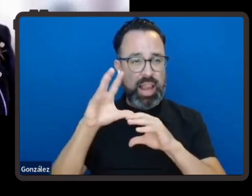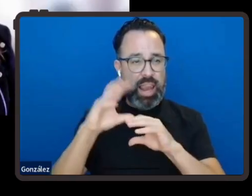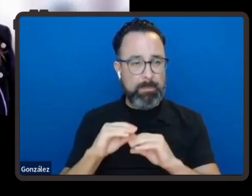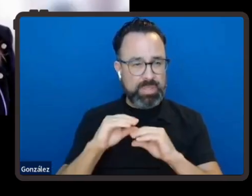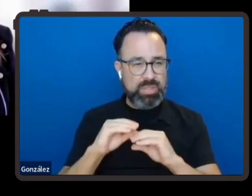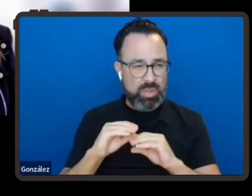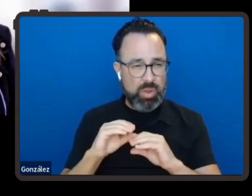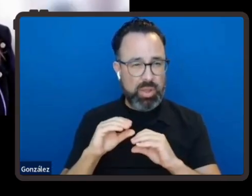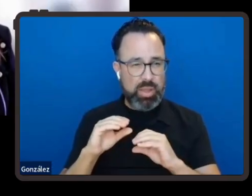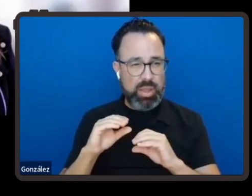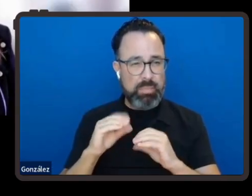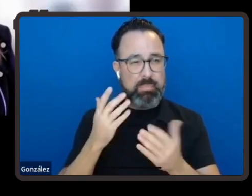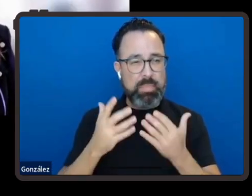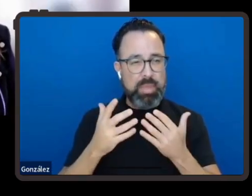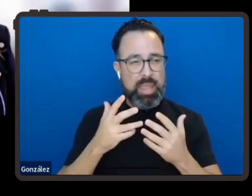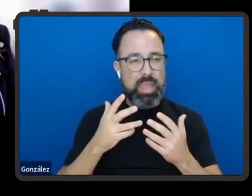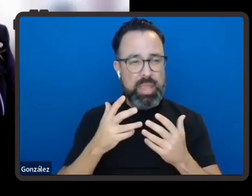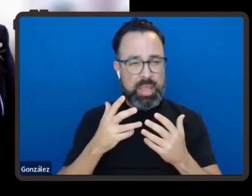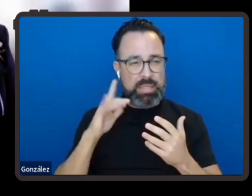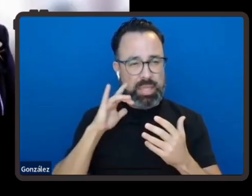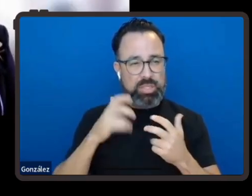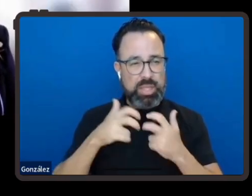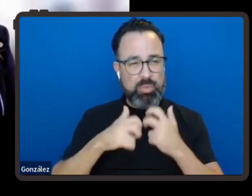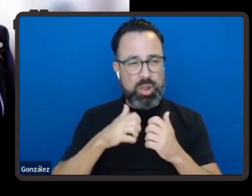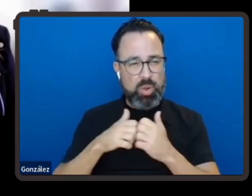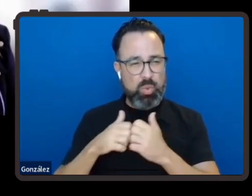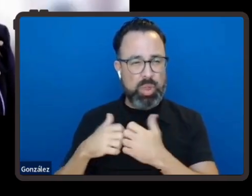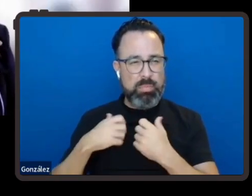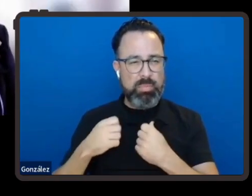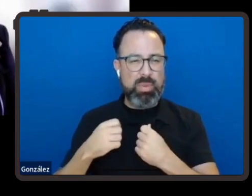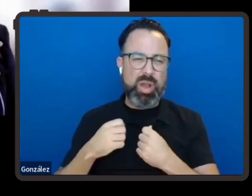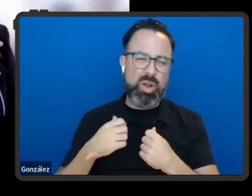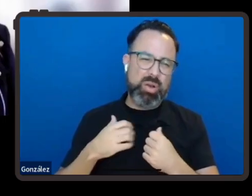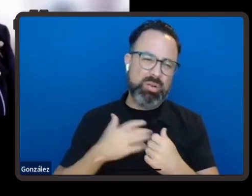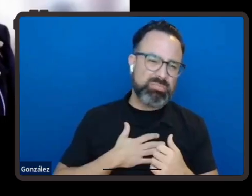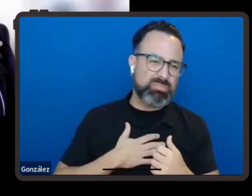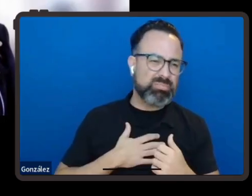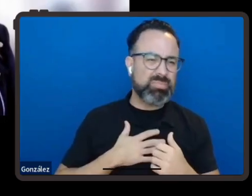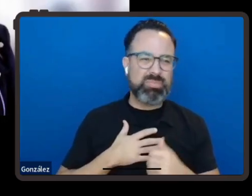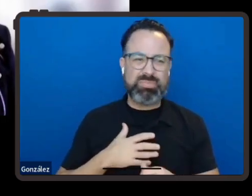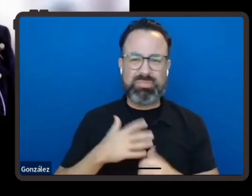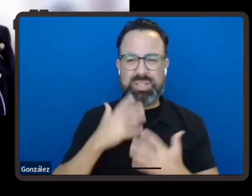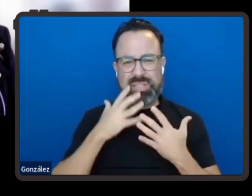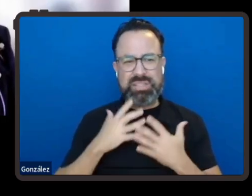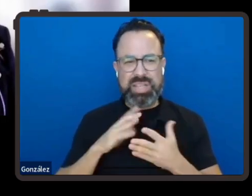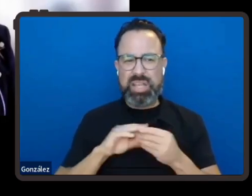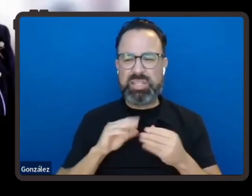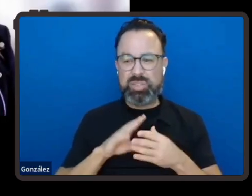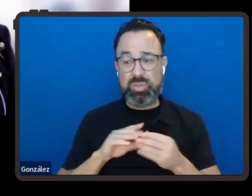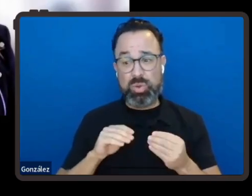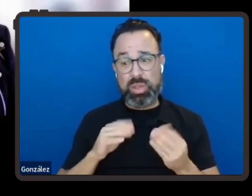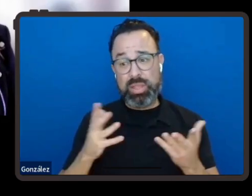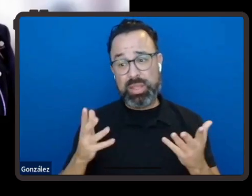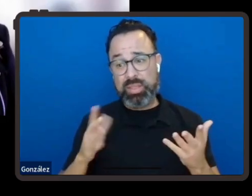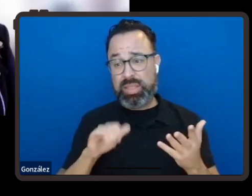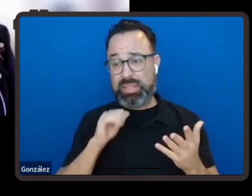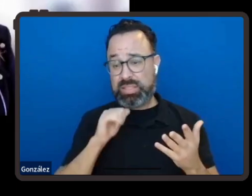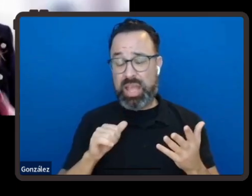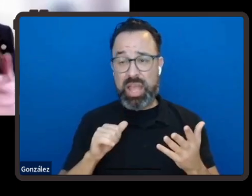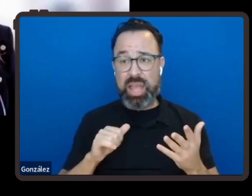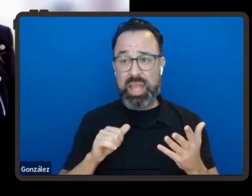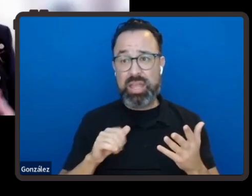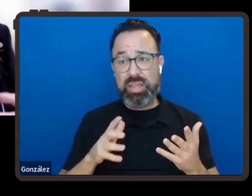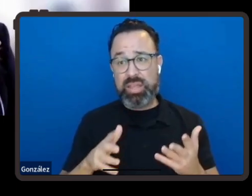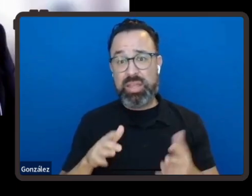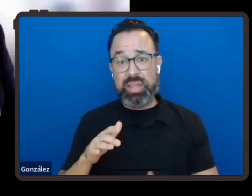the bone health of the vertebrae. Actually, that's such a sad story. That's I mean, that's not an unusual. I mean, this